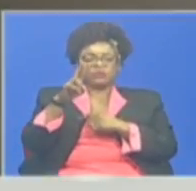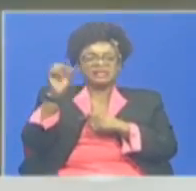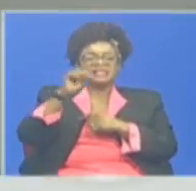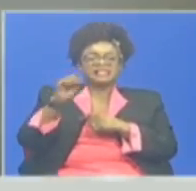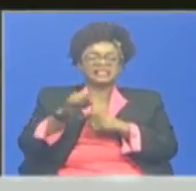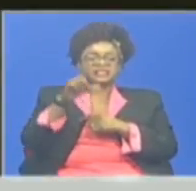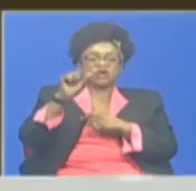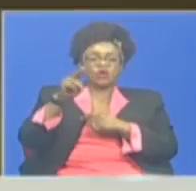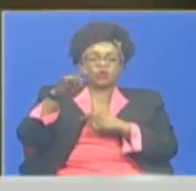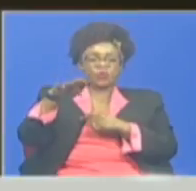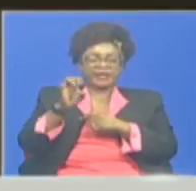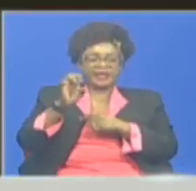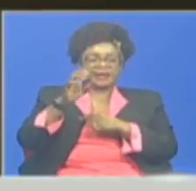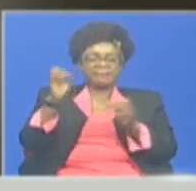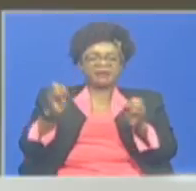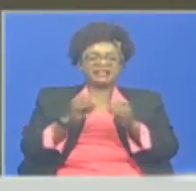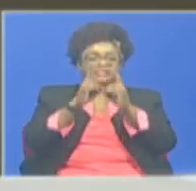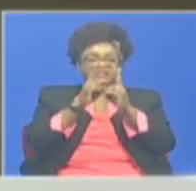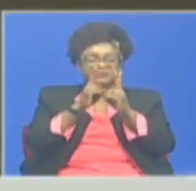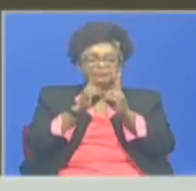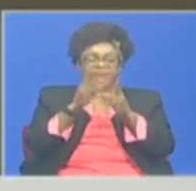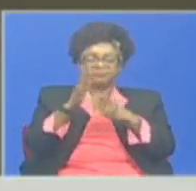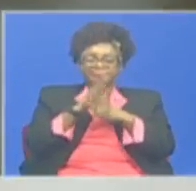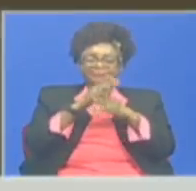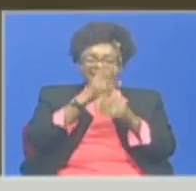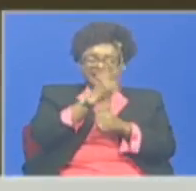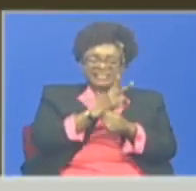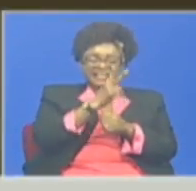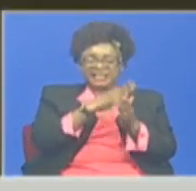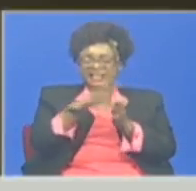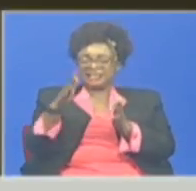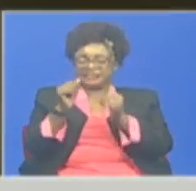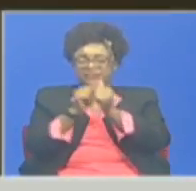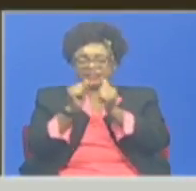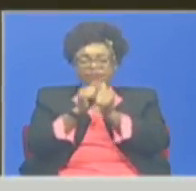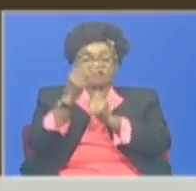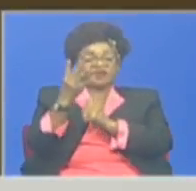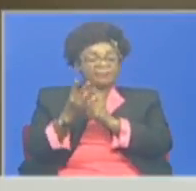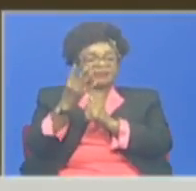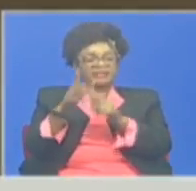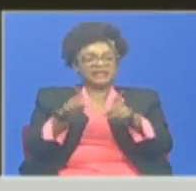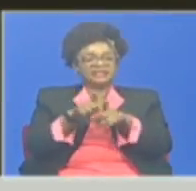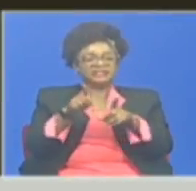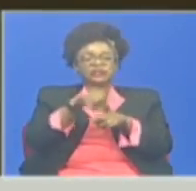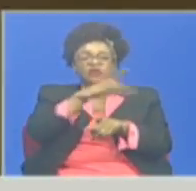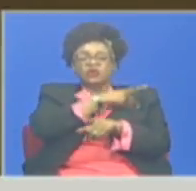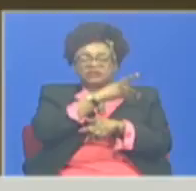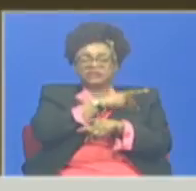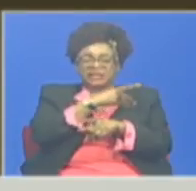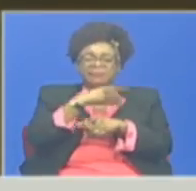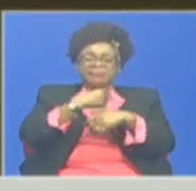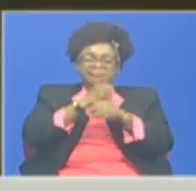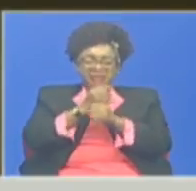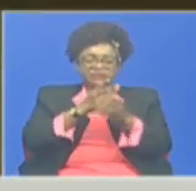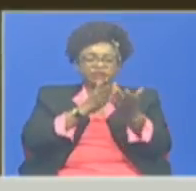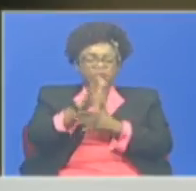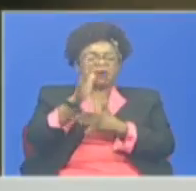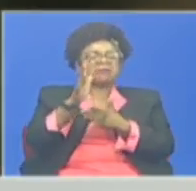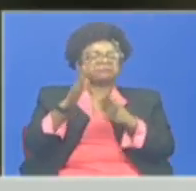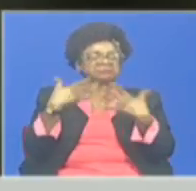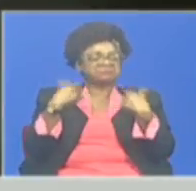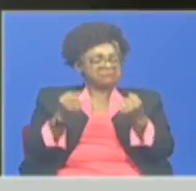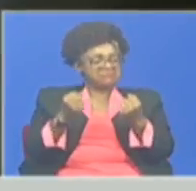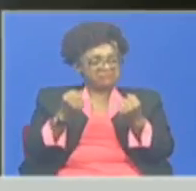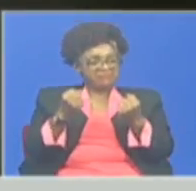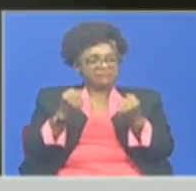in Paris between the 2nd and the 10th of April as doctors raced against time to ensure he was out of danger.